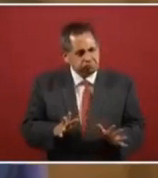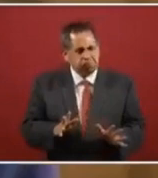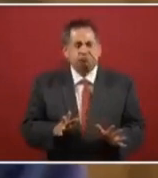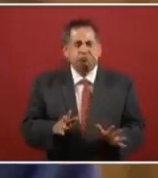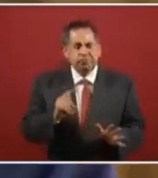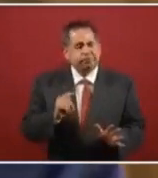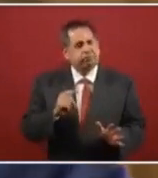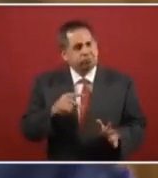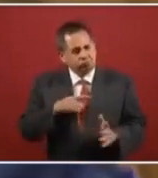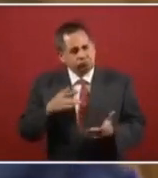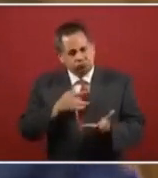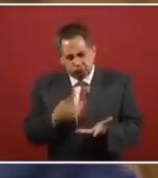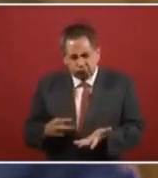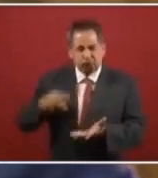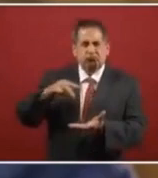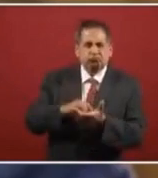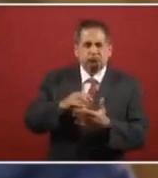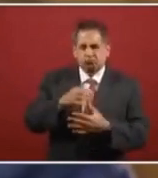today